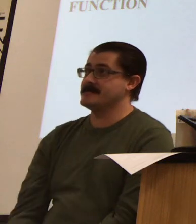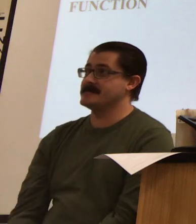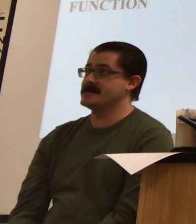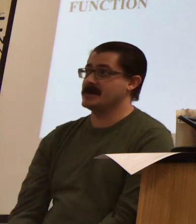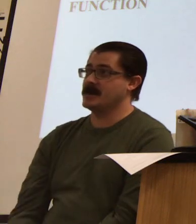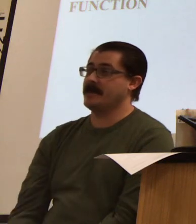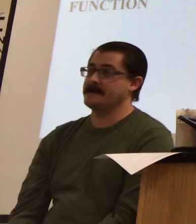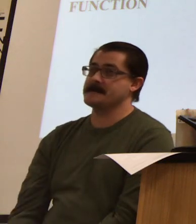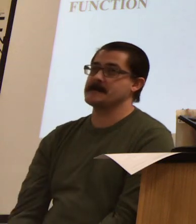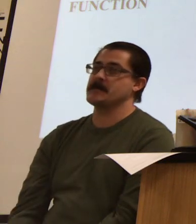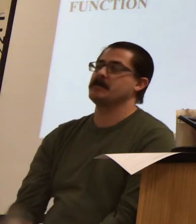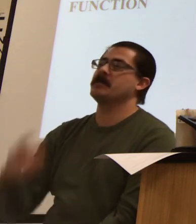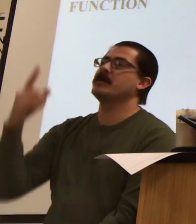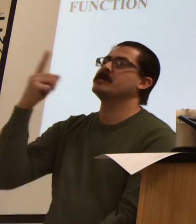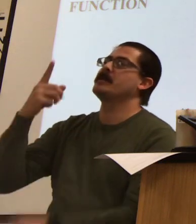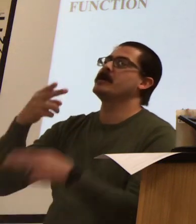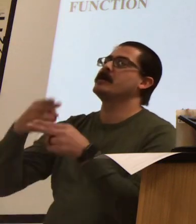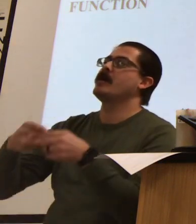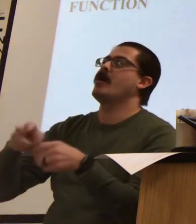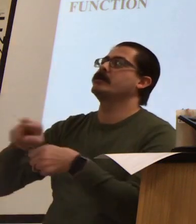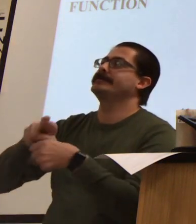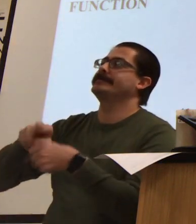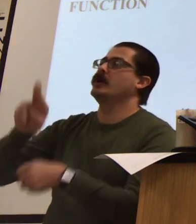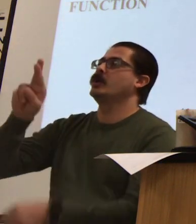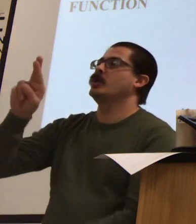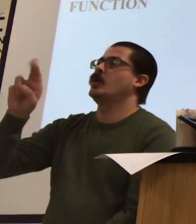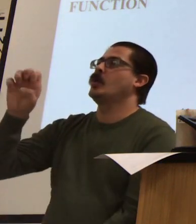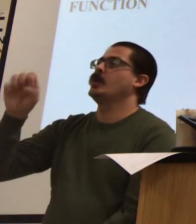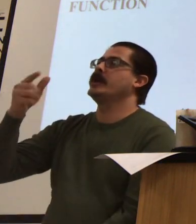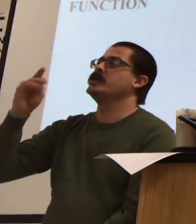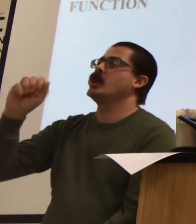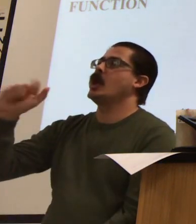There is something called the regional approach to teaching anatomy.